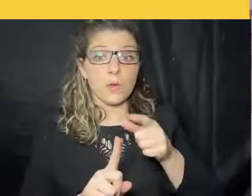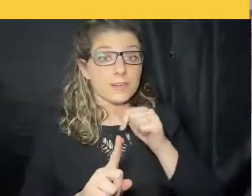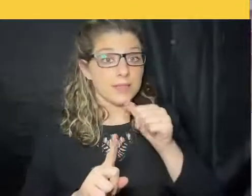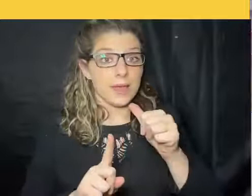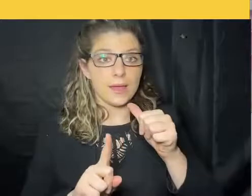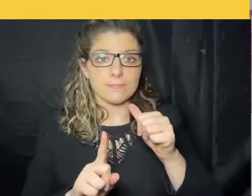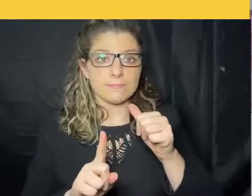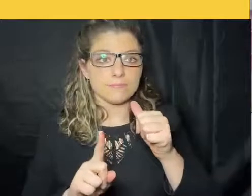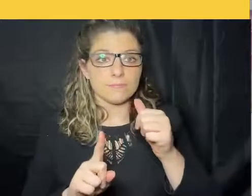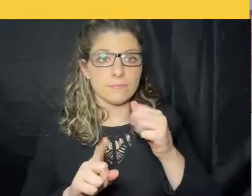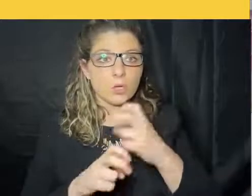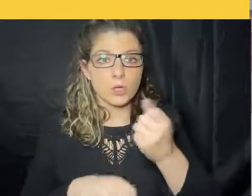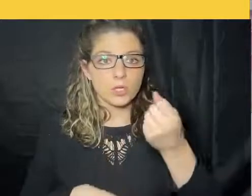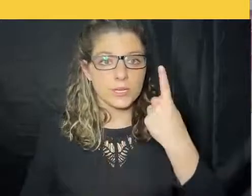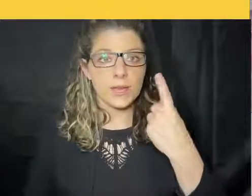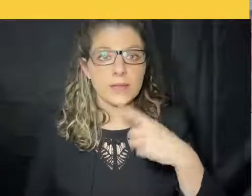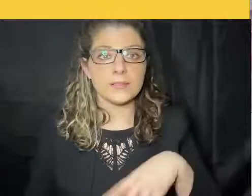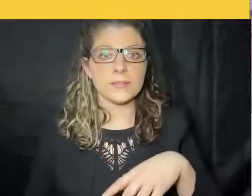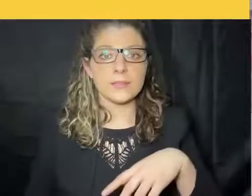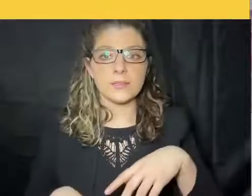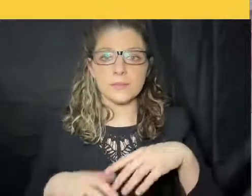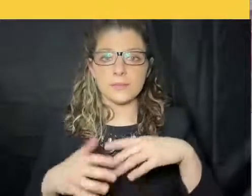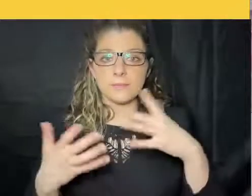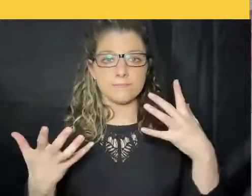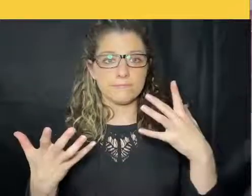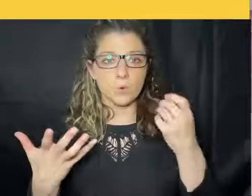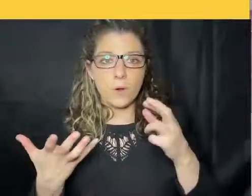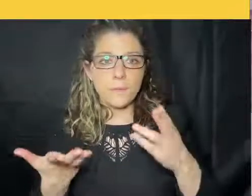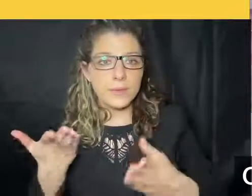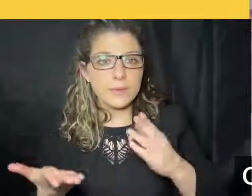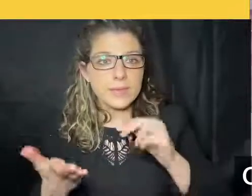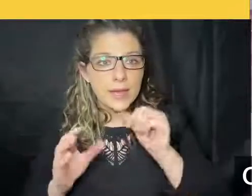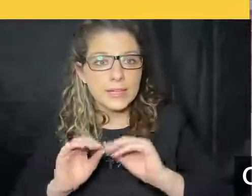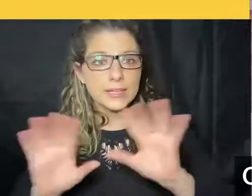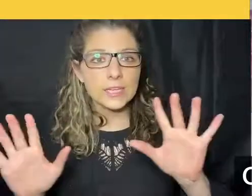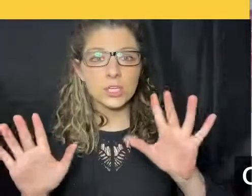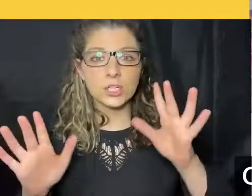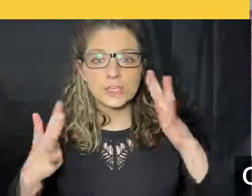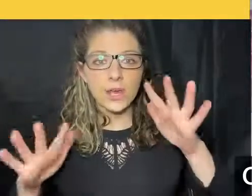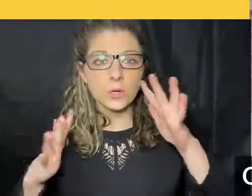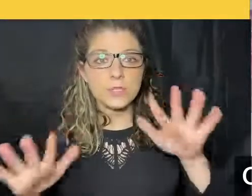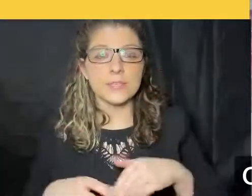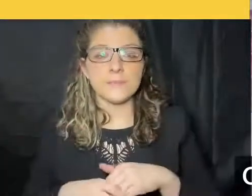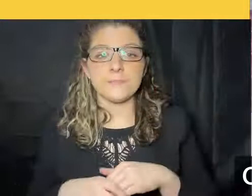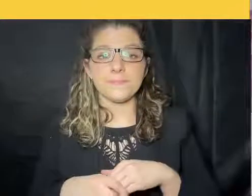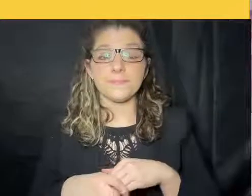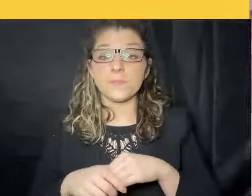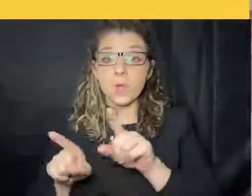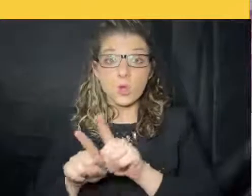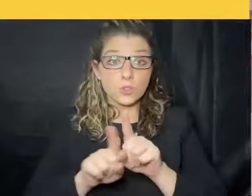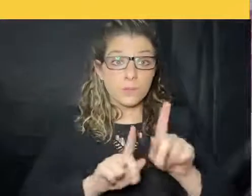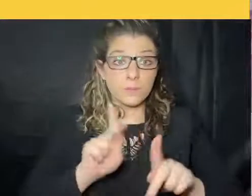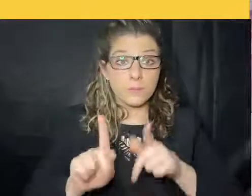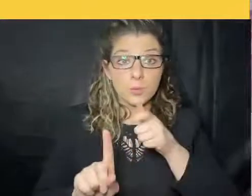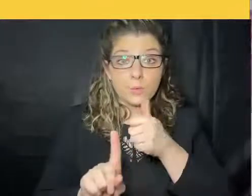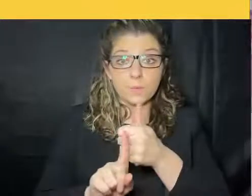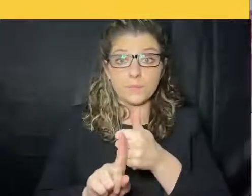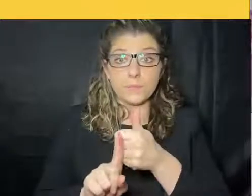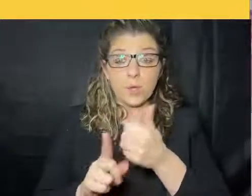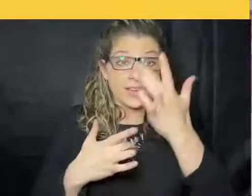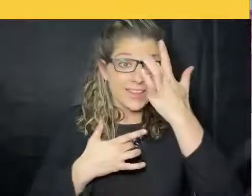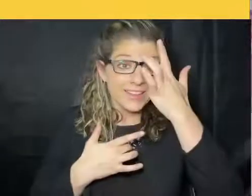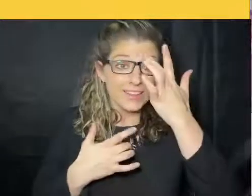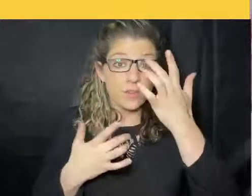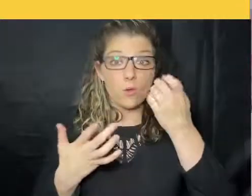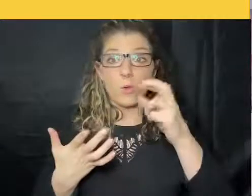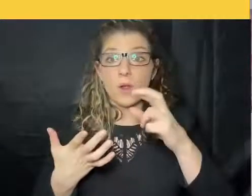who are unintelligible, so their speech might be hard to understand or it might be unclear sounding. Also people who